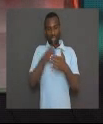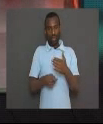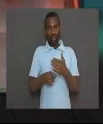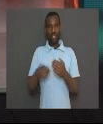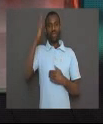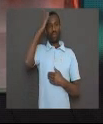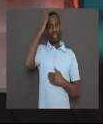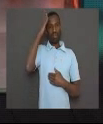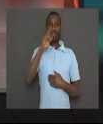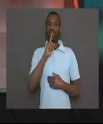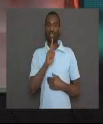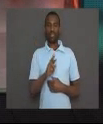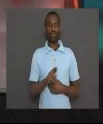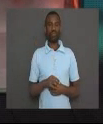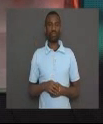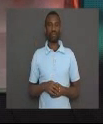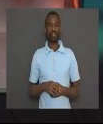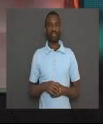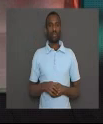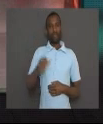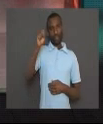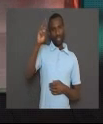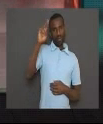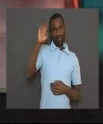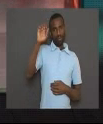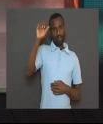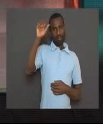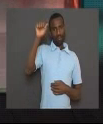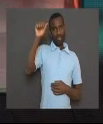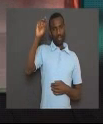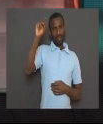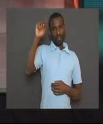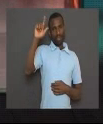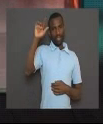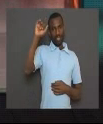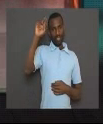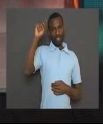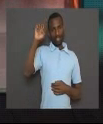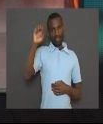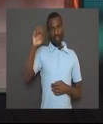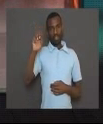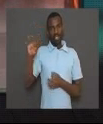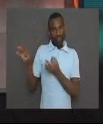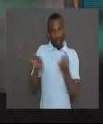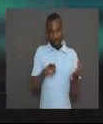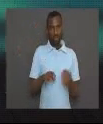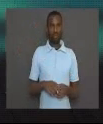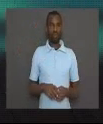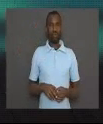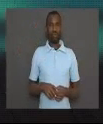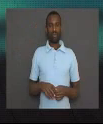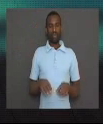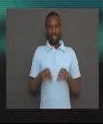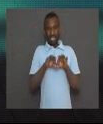We can test the streamlining of fluids using tools such as